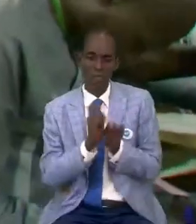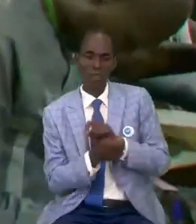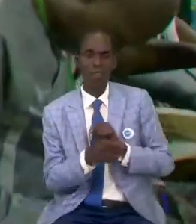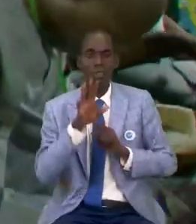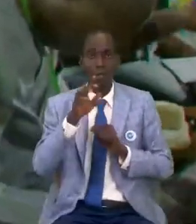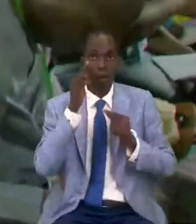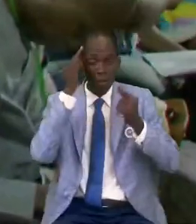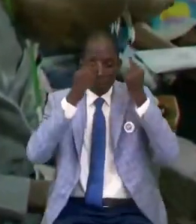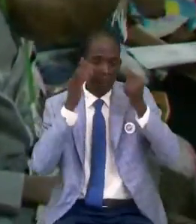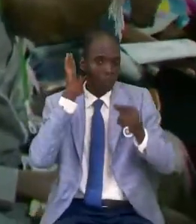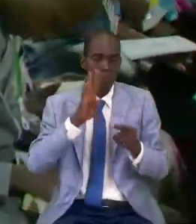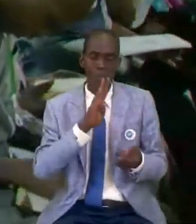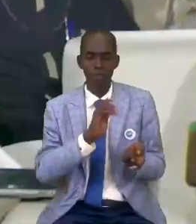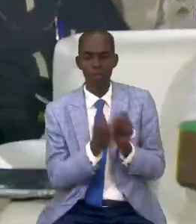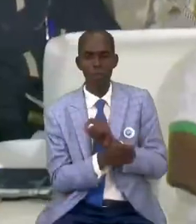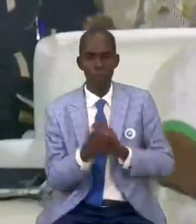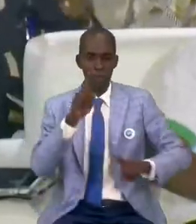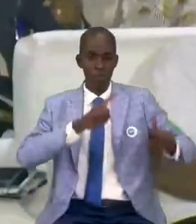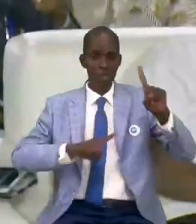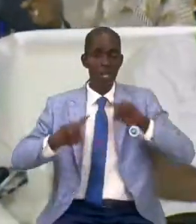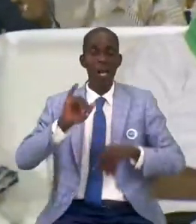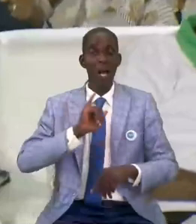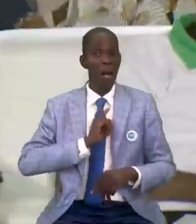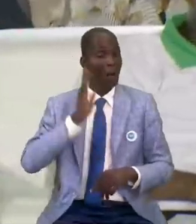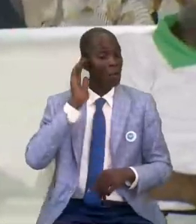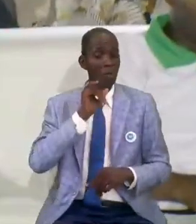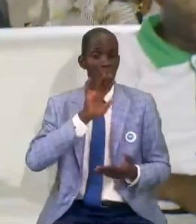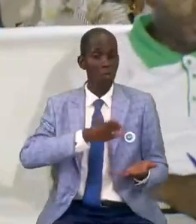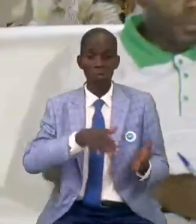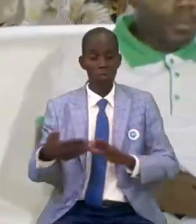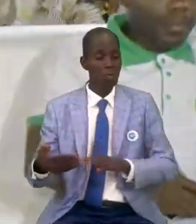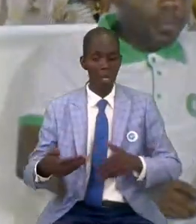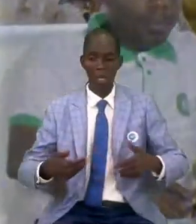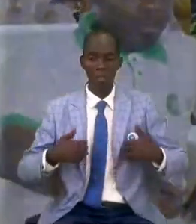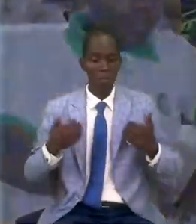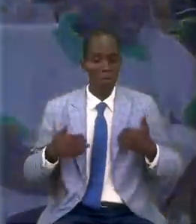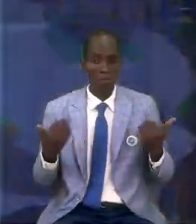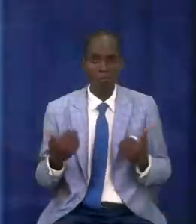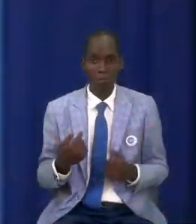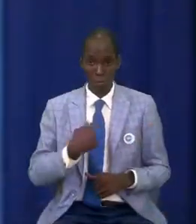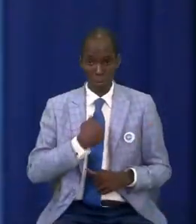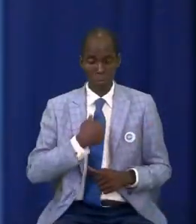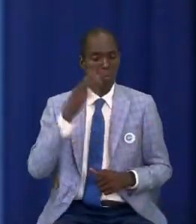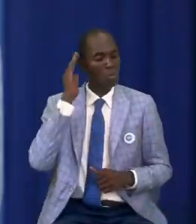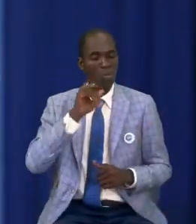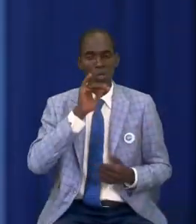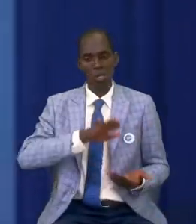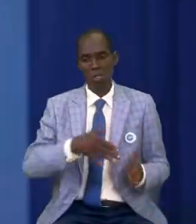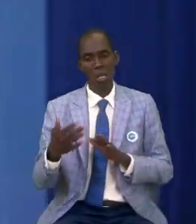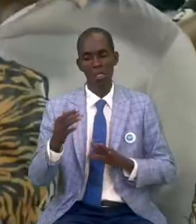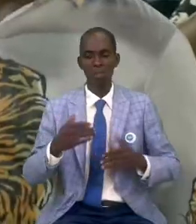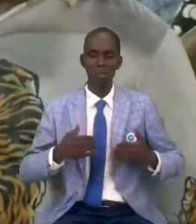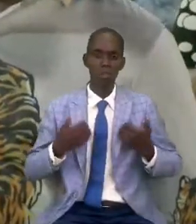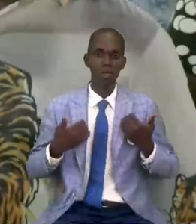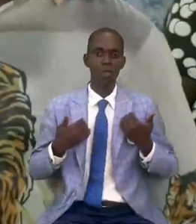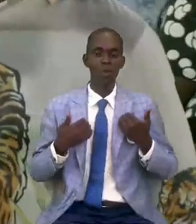I said, I will not die young. With long life will he satisfy you. But you